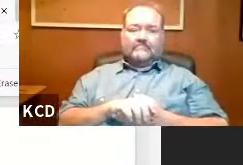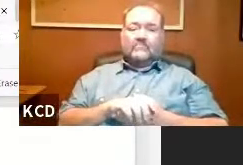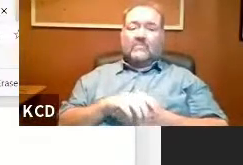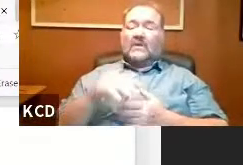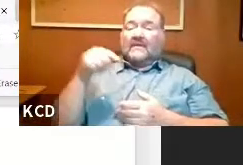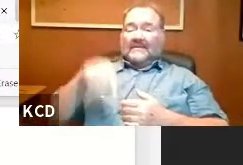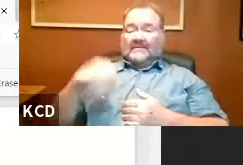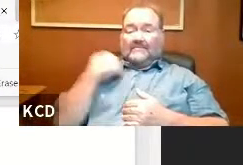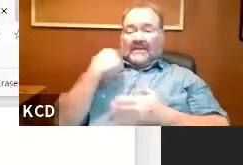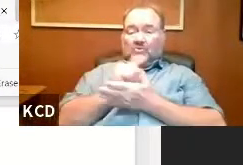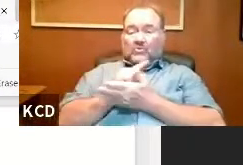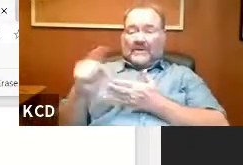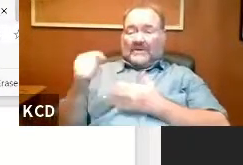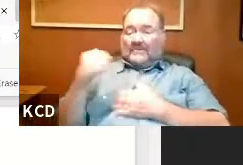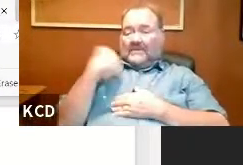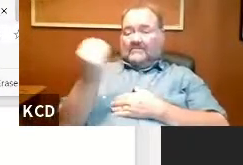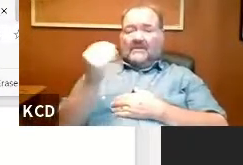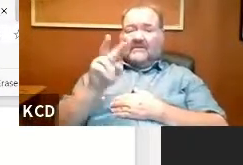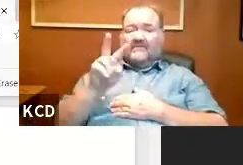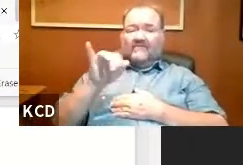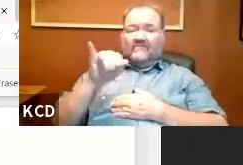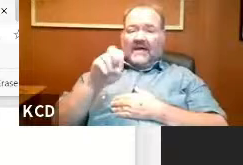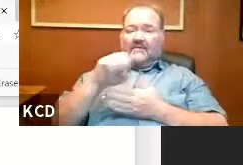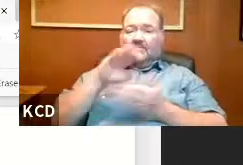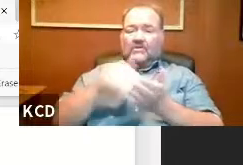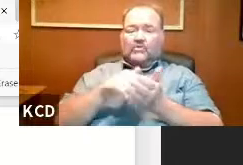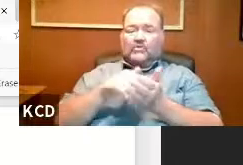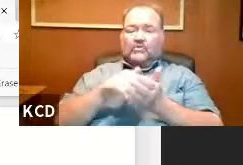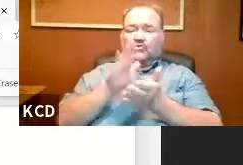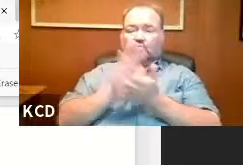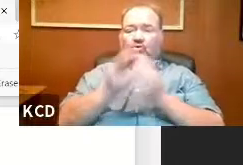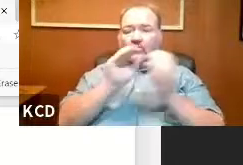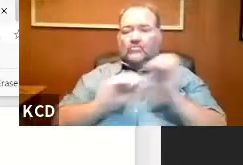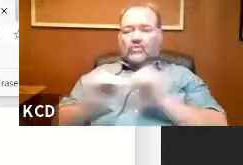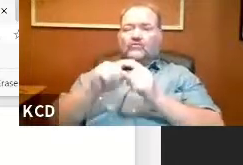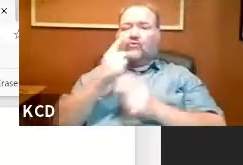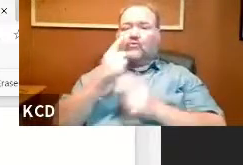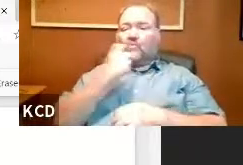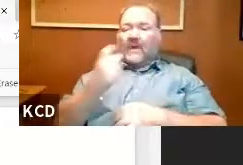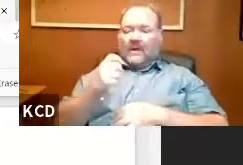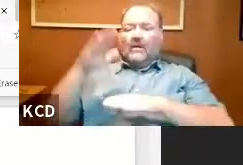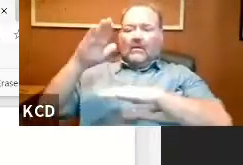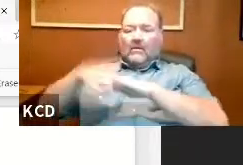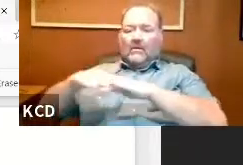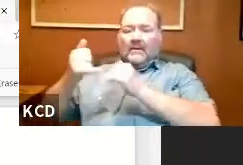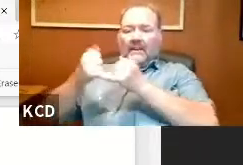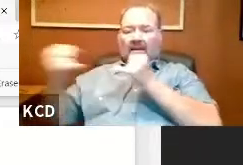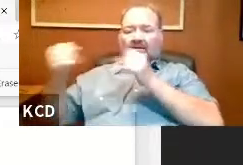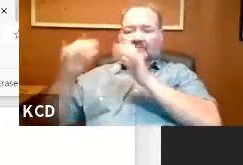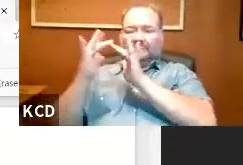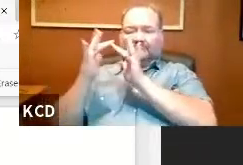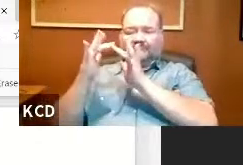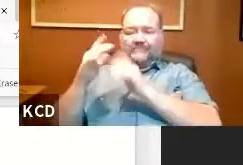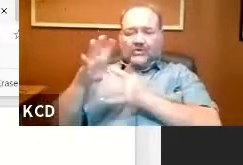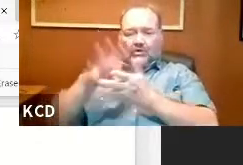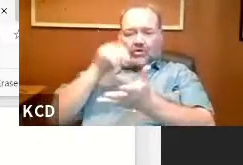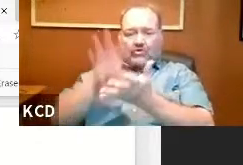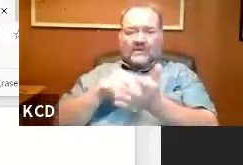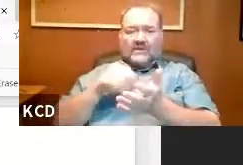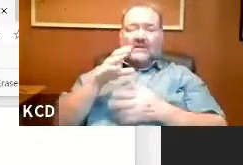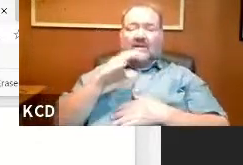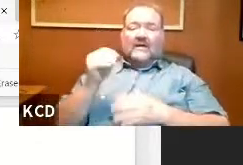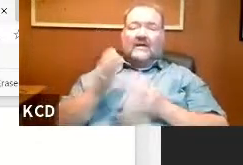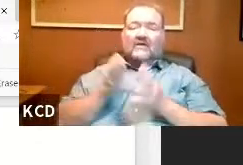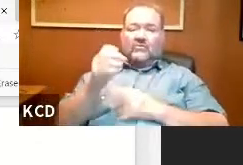So this past week, past Monday, Vine Middle School moved to red, to online learning, and through on Tuesday, September the